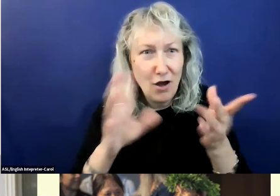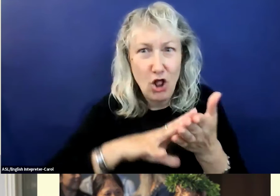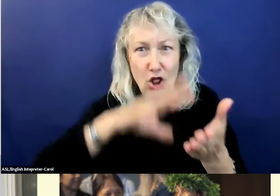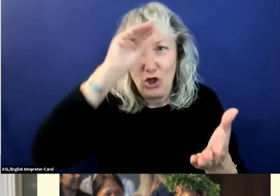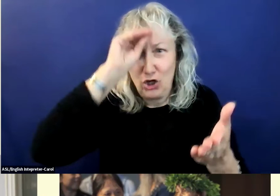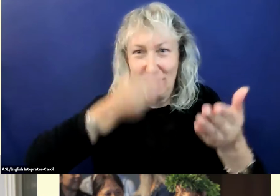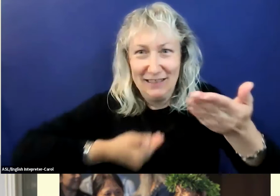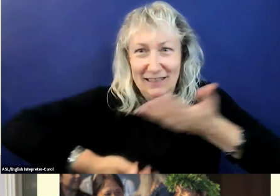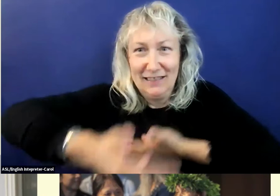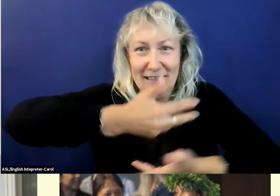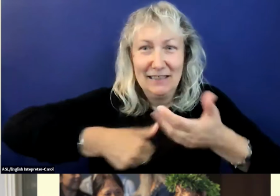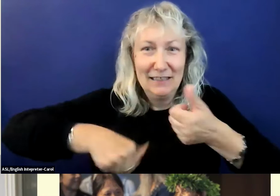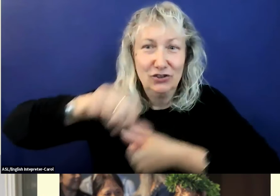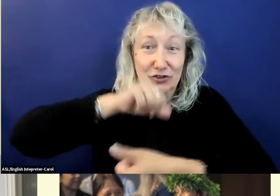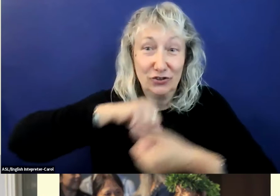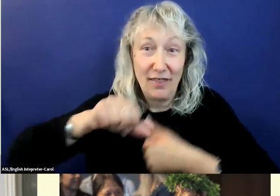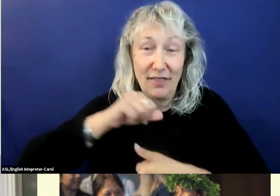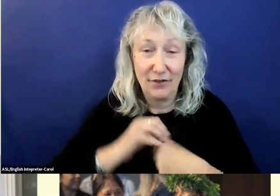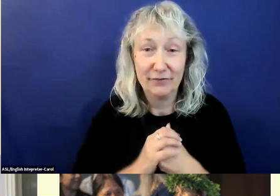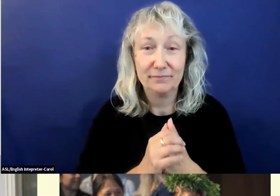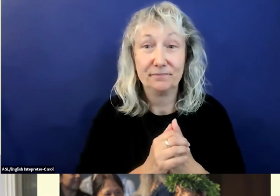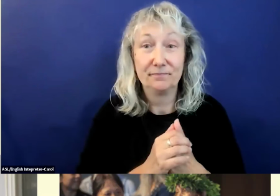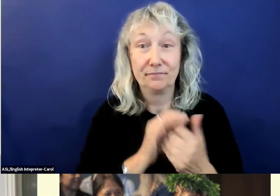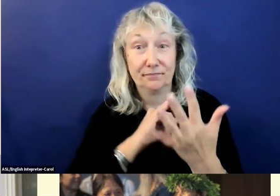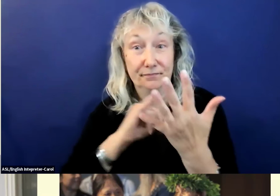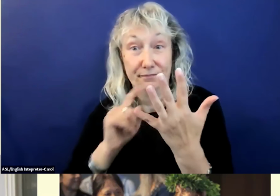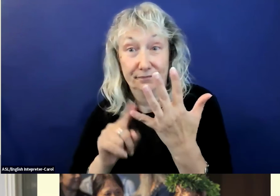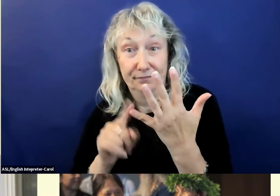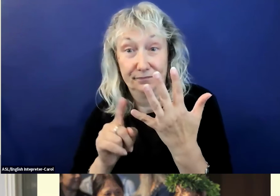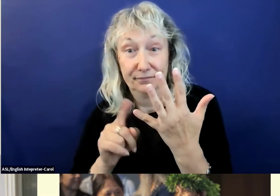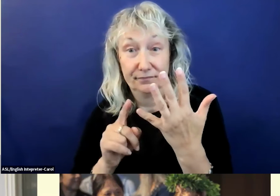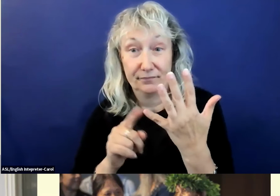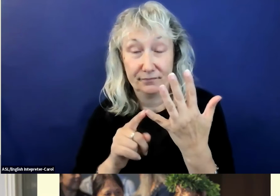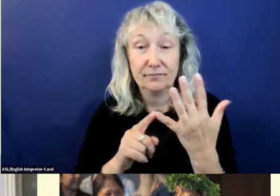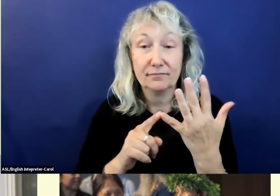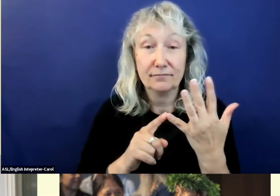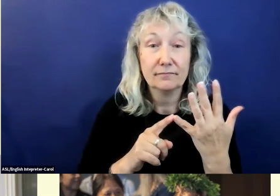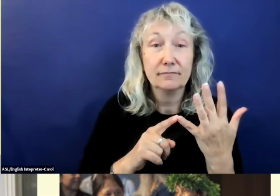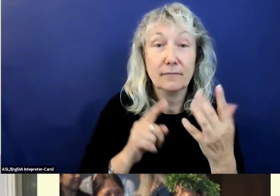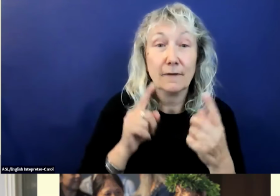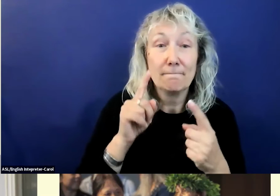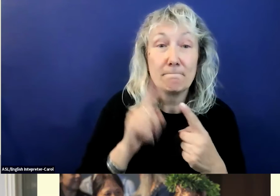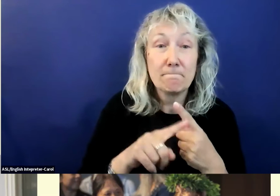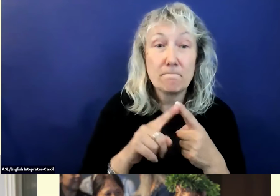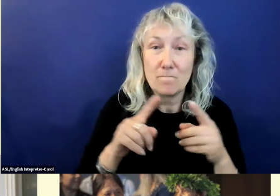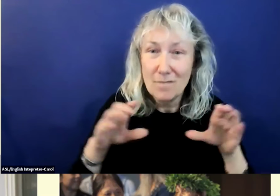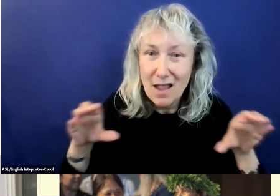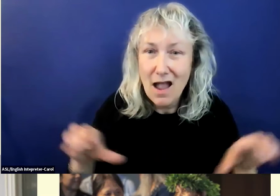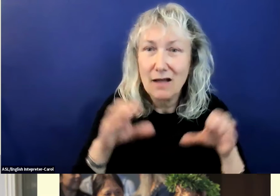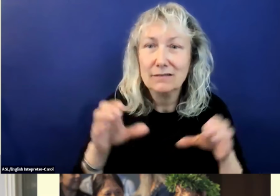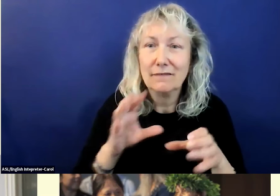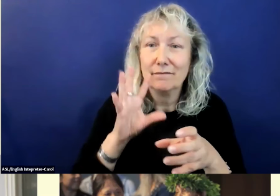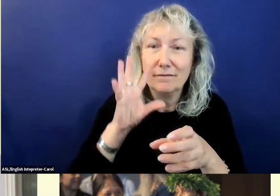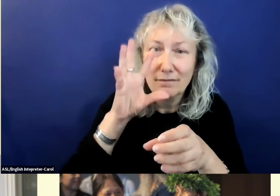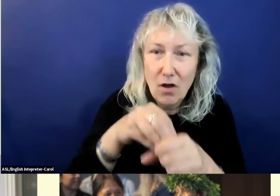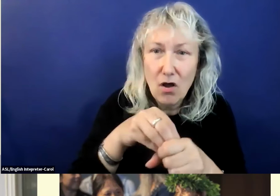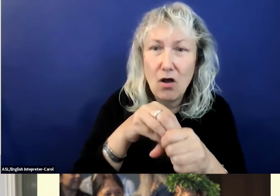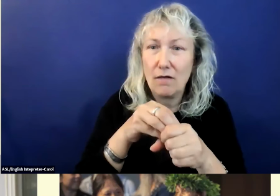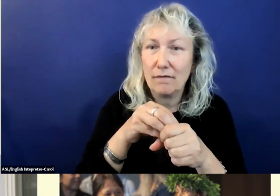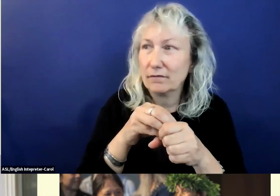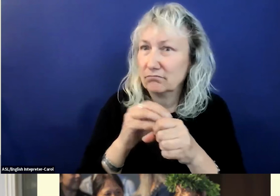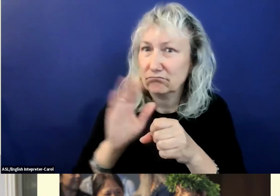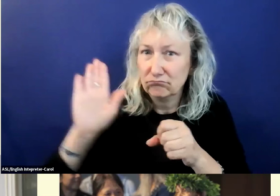we learn from them. And lastly is active participation. Everyone share their story,